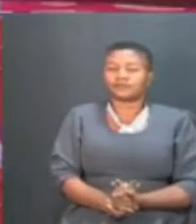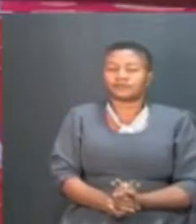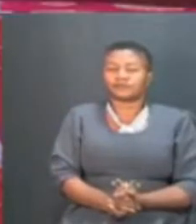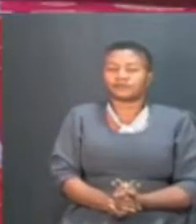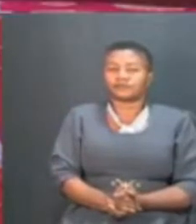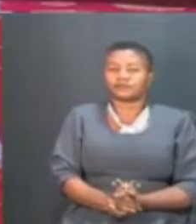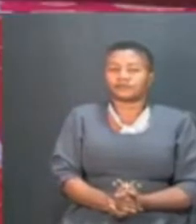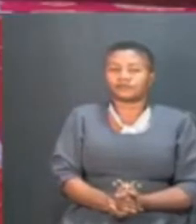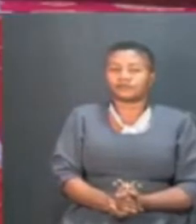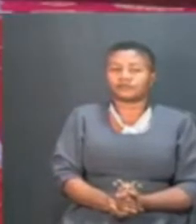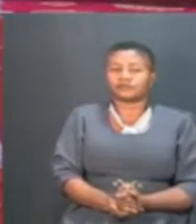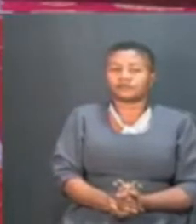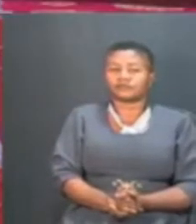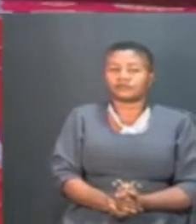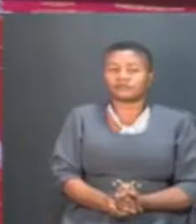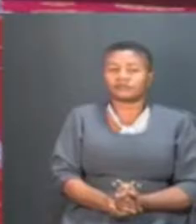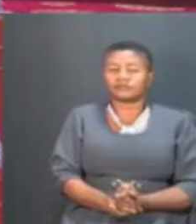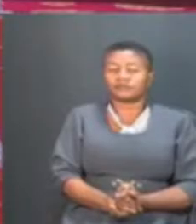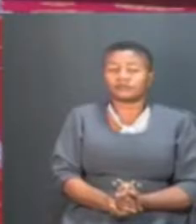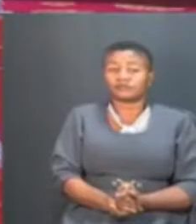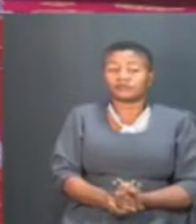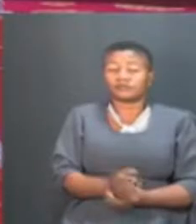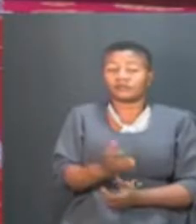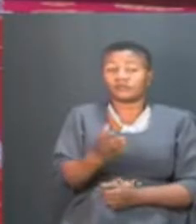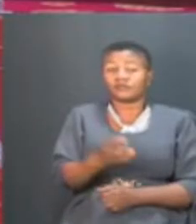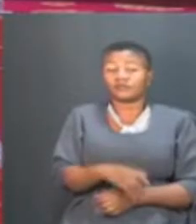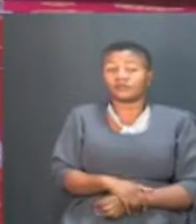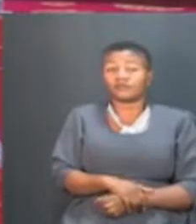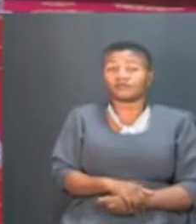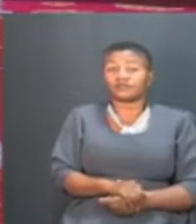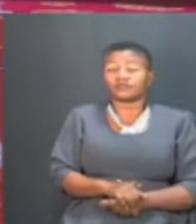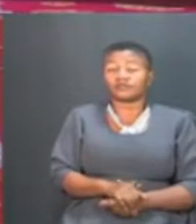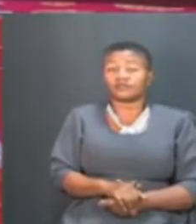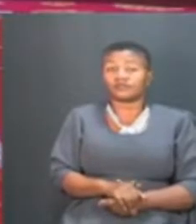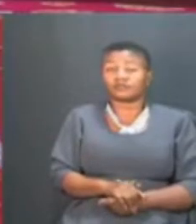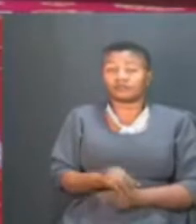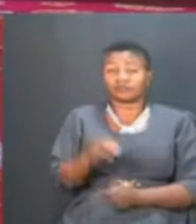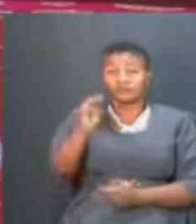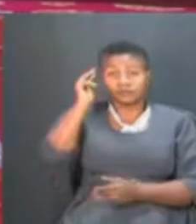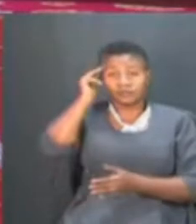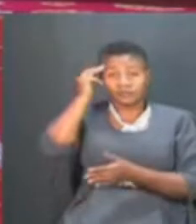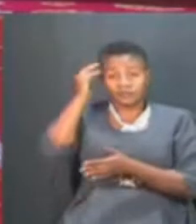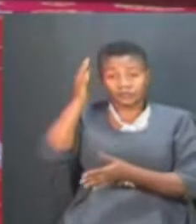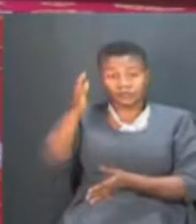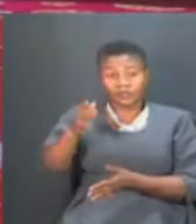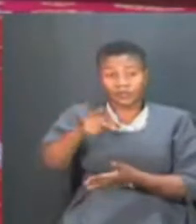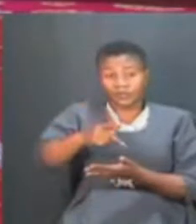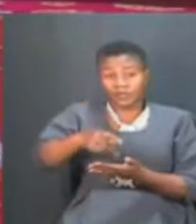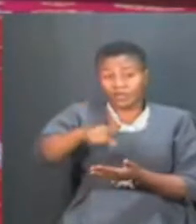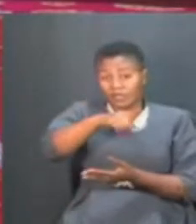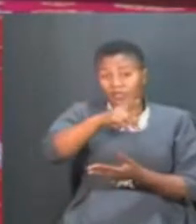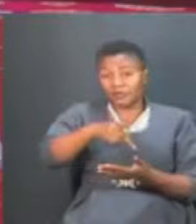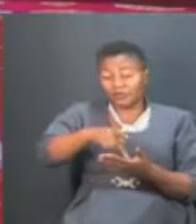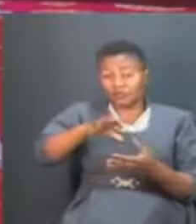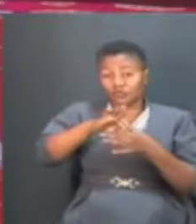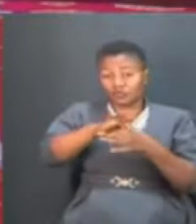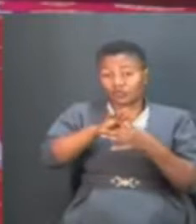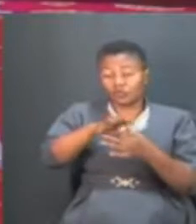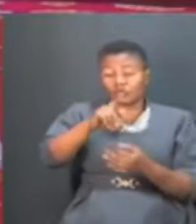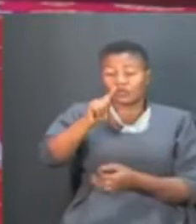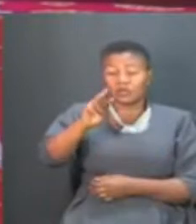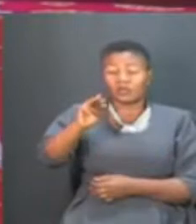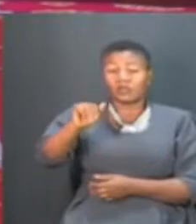Yes. Mr. Speaker, any further question? Yes, please. The minister is part of Tema Central. He's a good person,